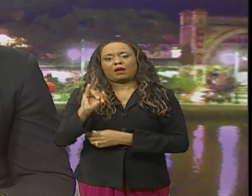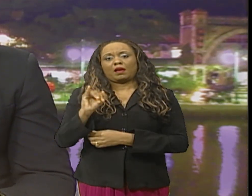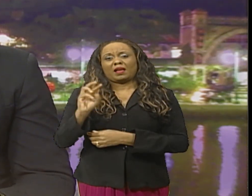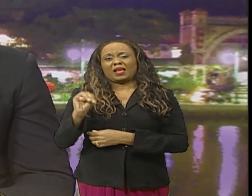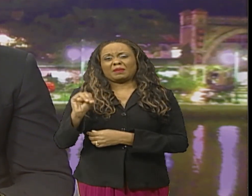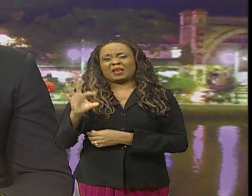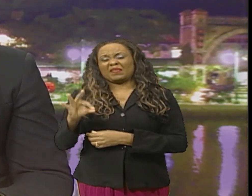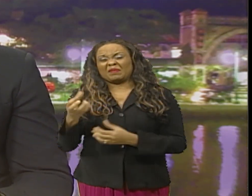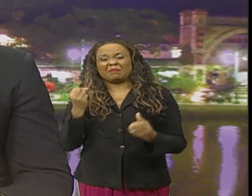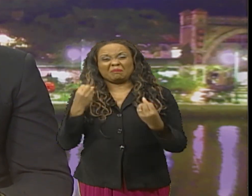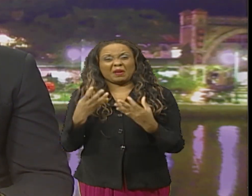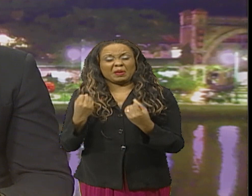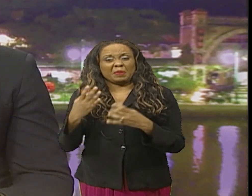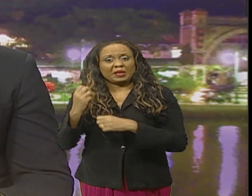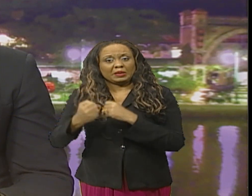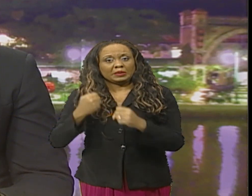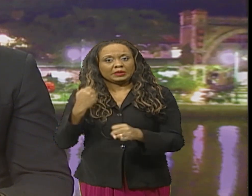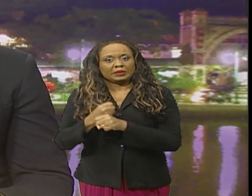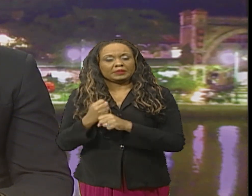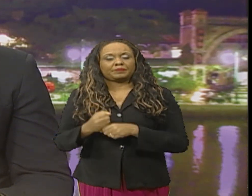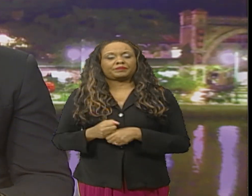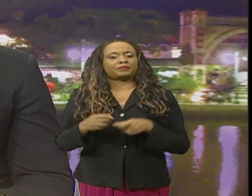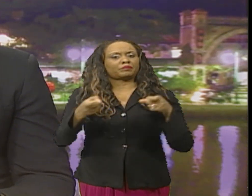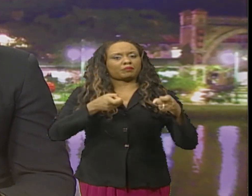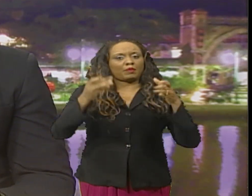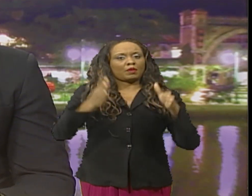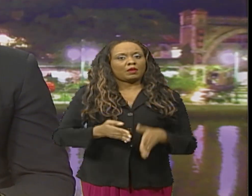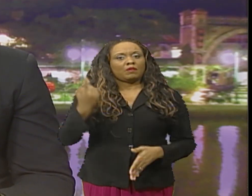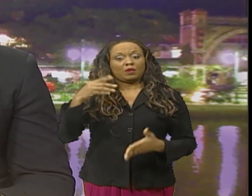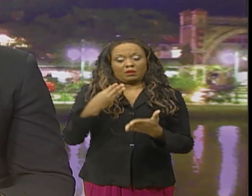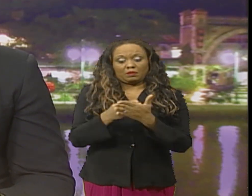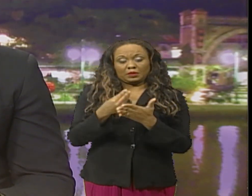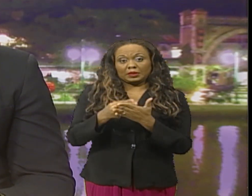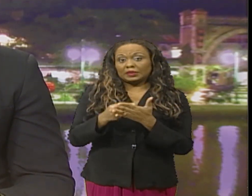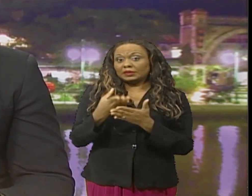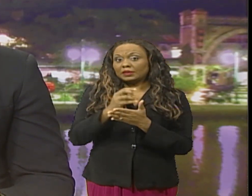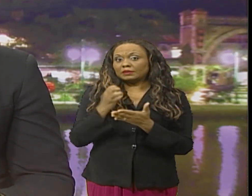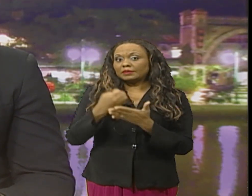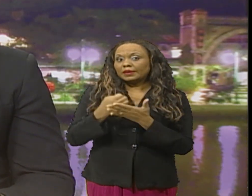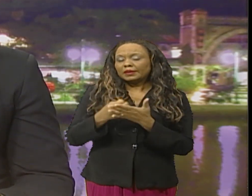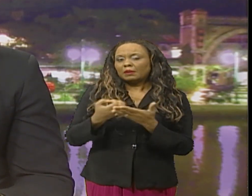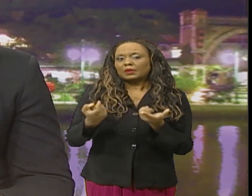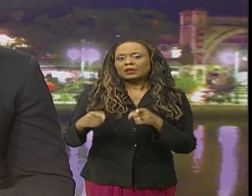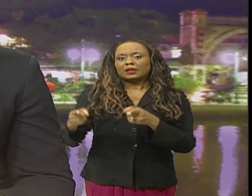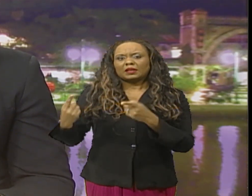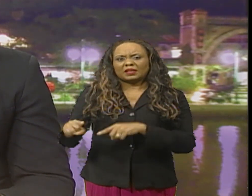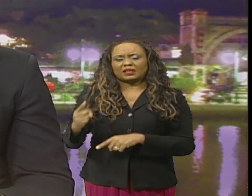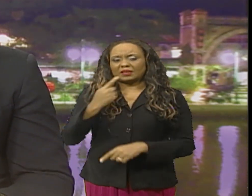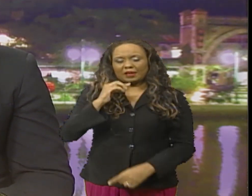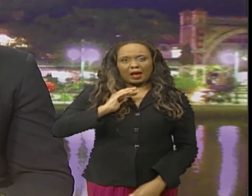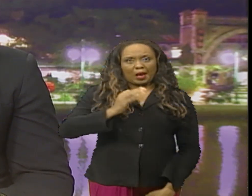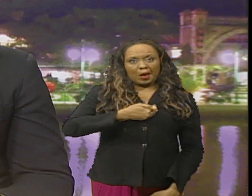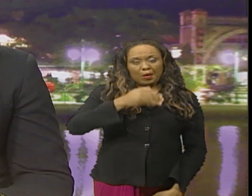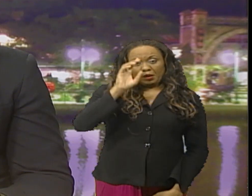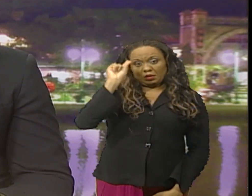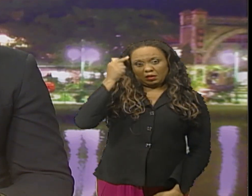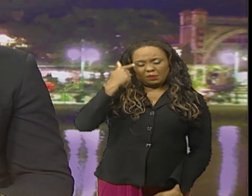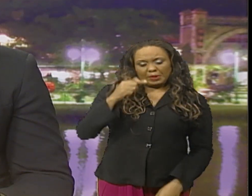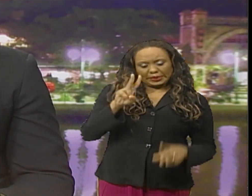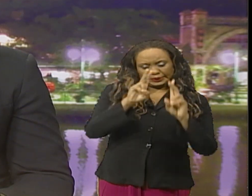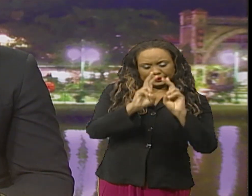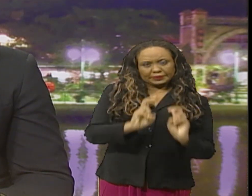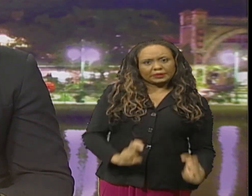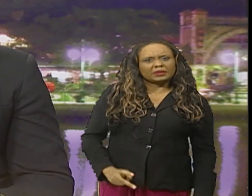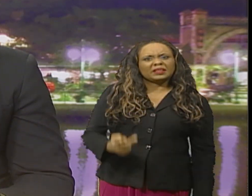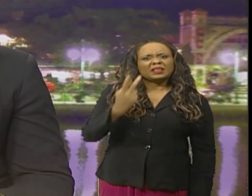decades. Director of Finance and Economic Affairs Ian Carrington says government's economic team has carefully examined what is needed to